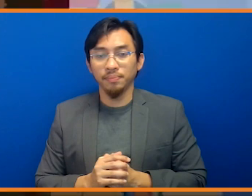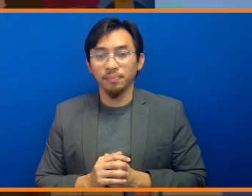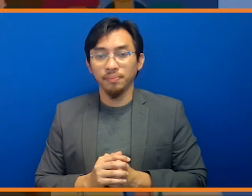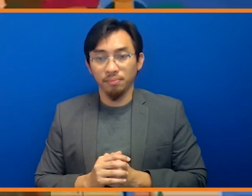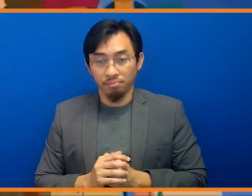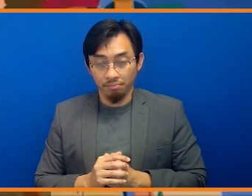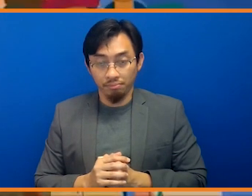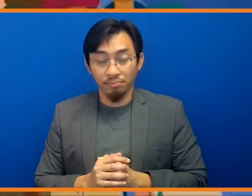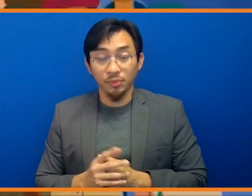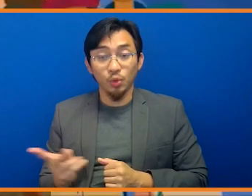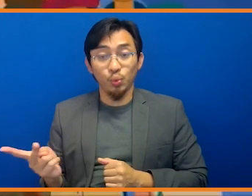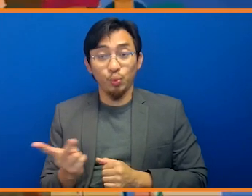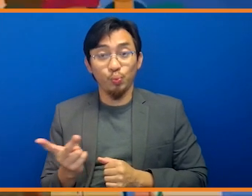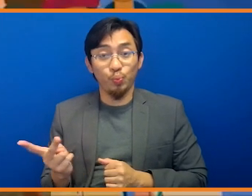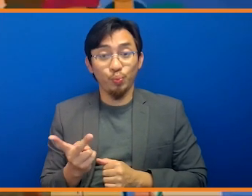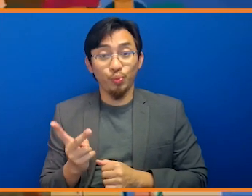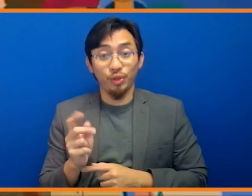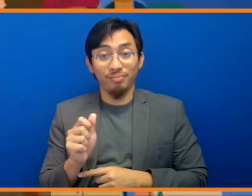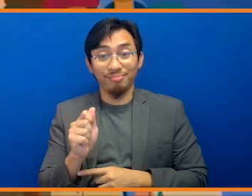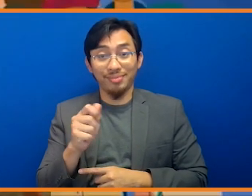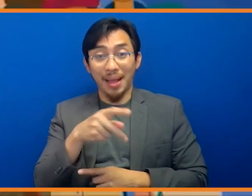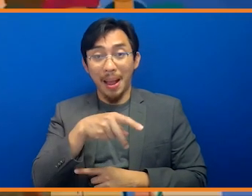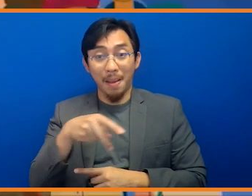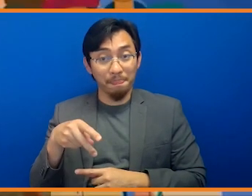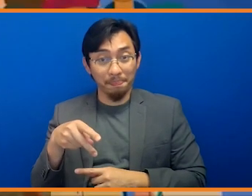With these 2 applications,